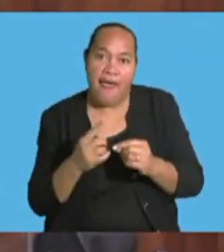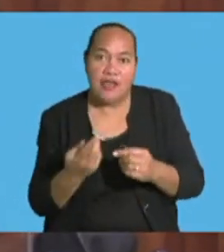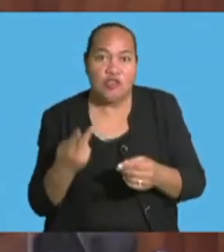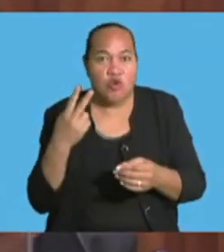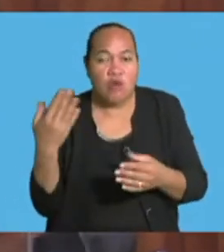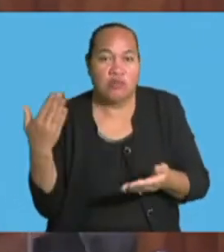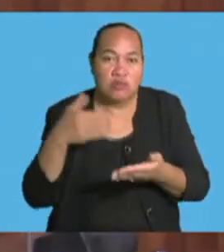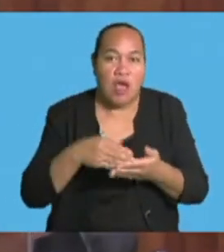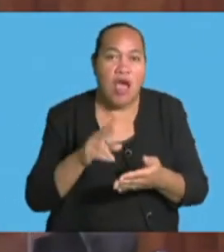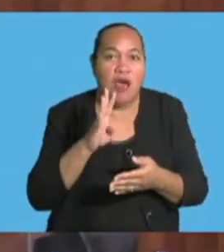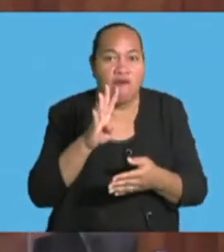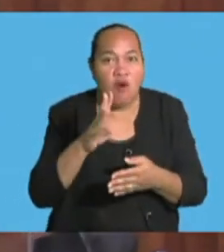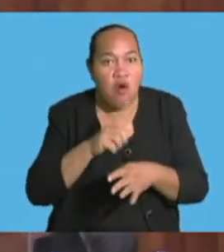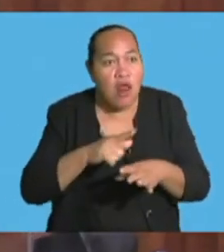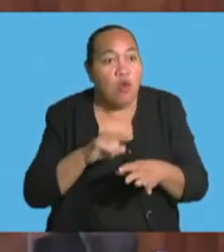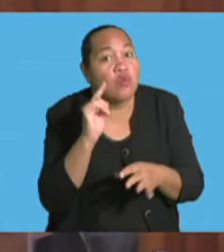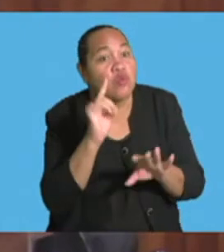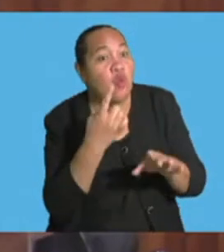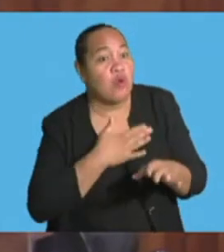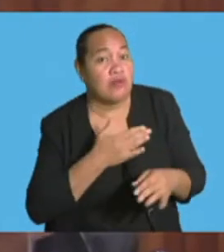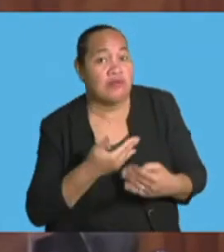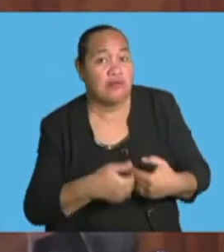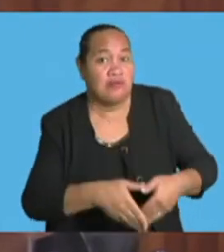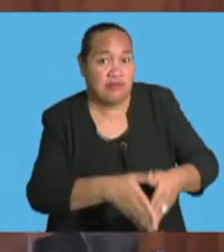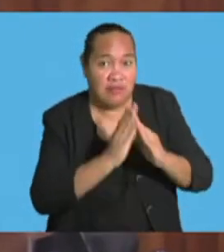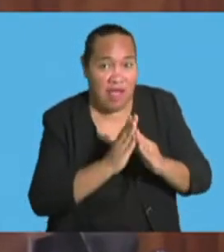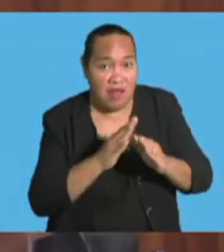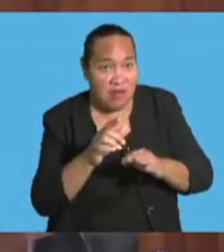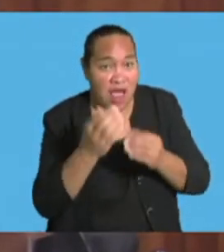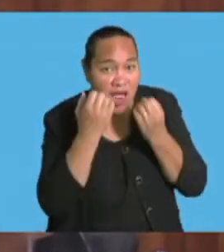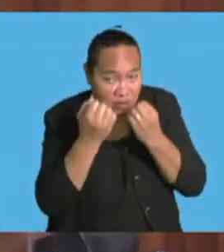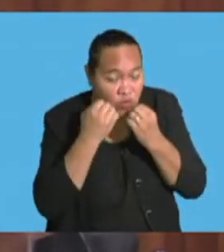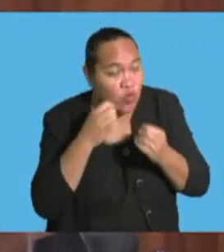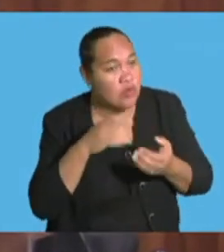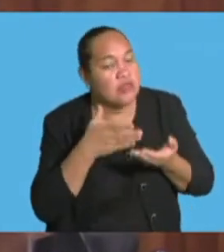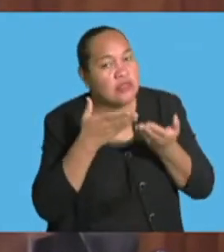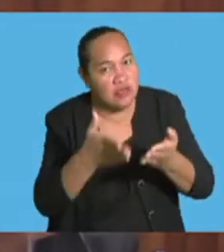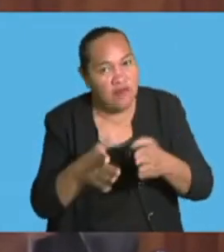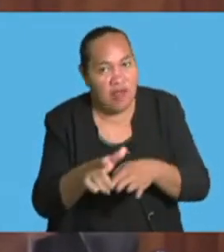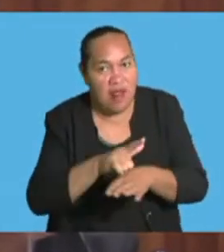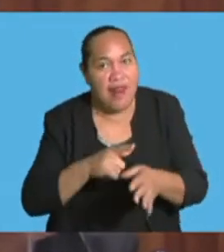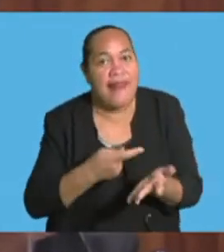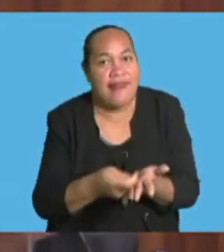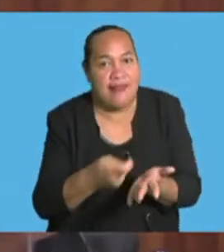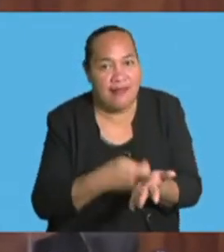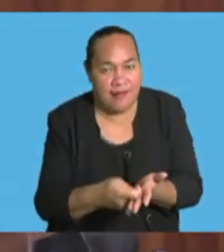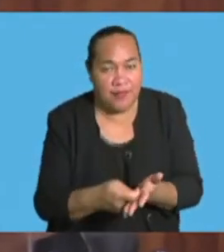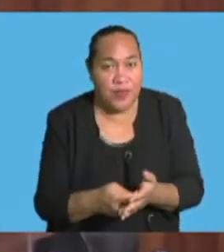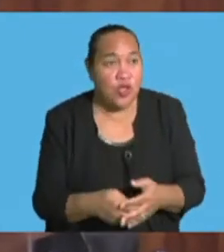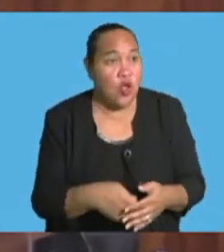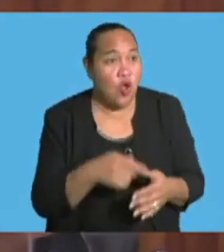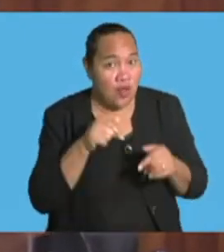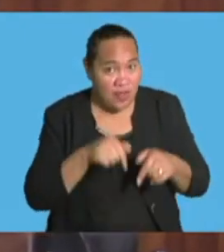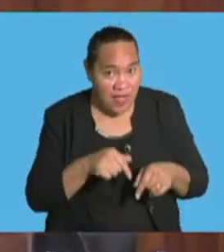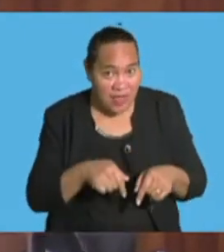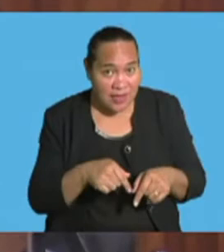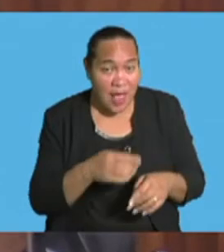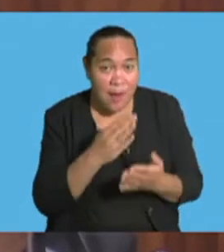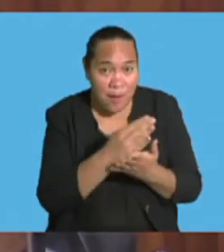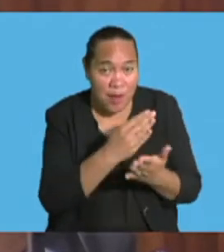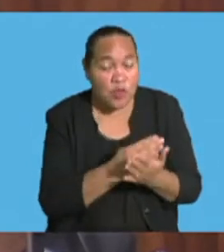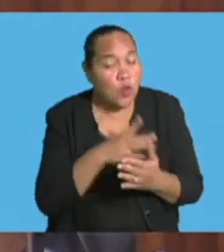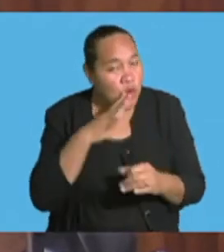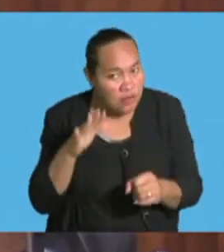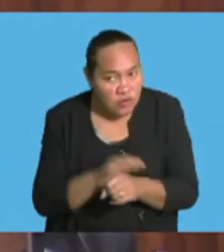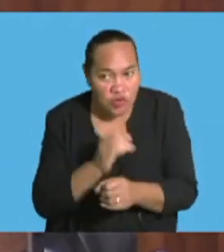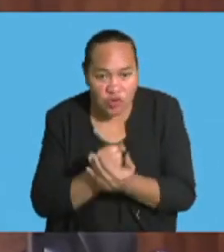The 4 million allocation for cane cartage in 2019-2020 budget is assurance to all growers